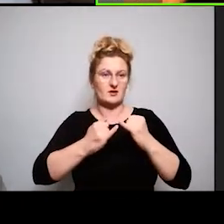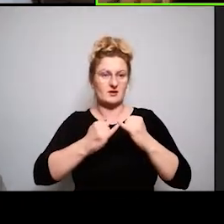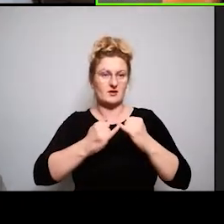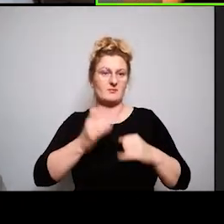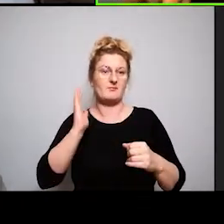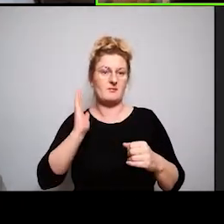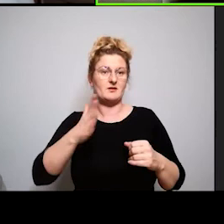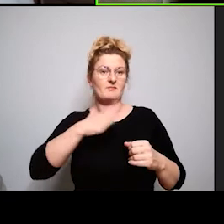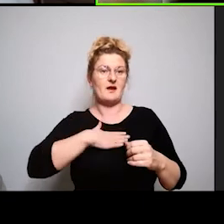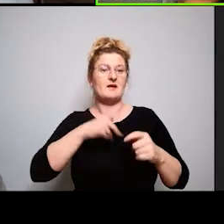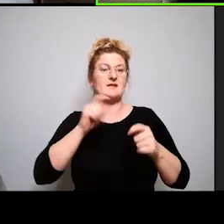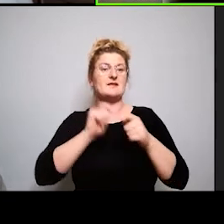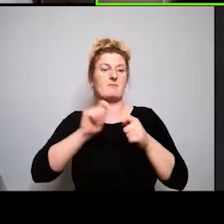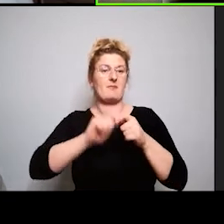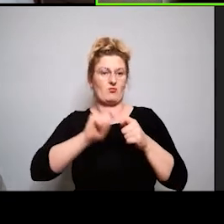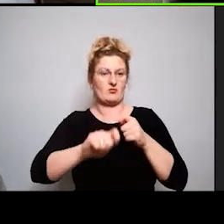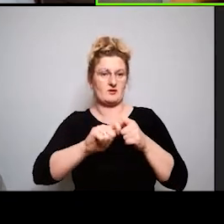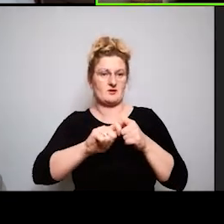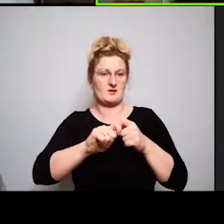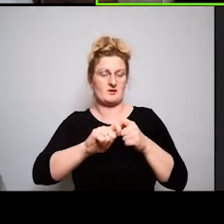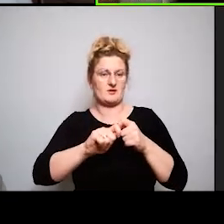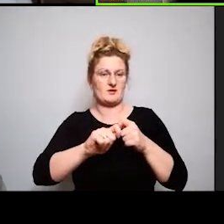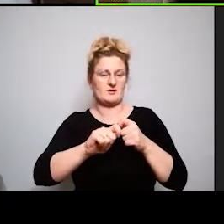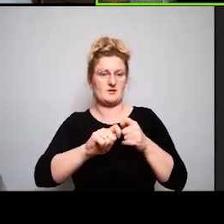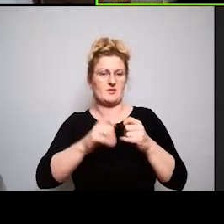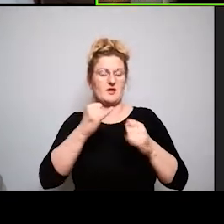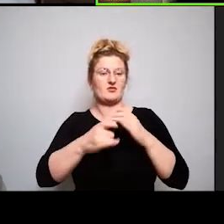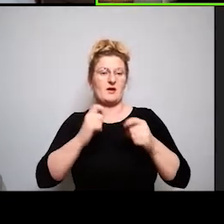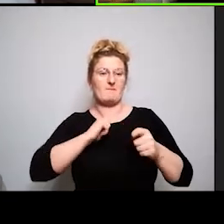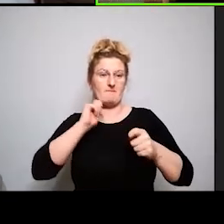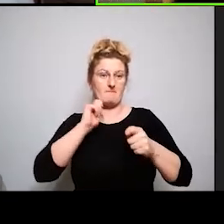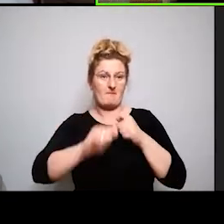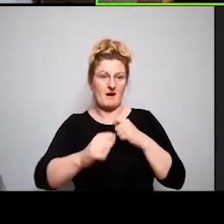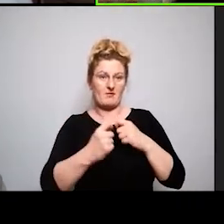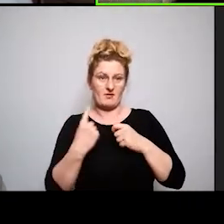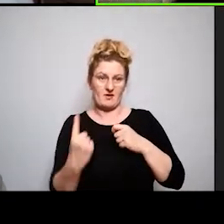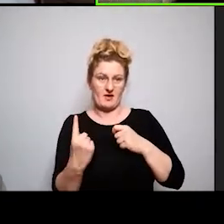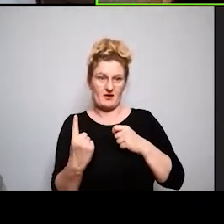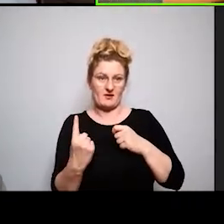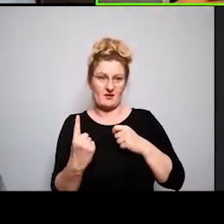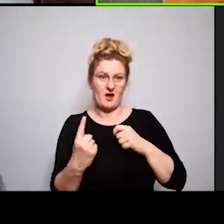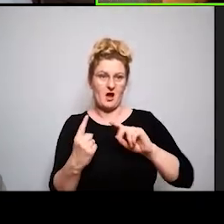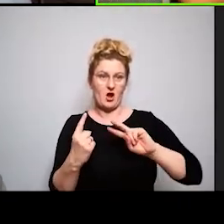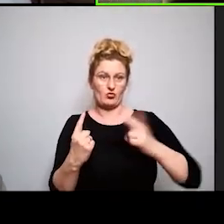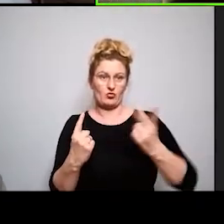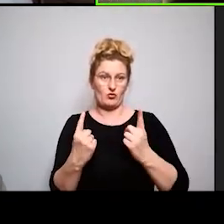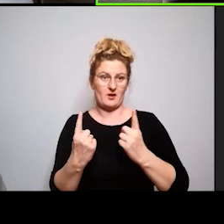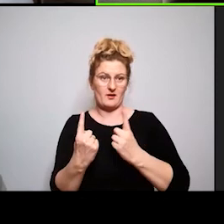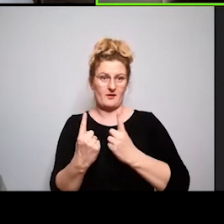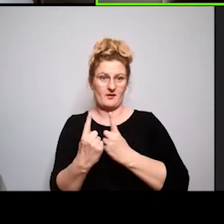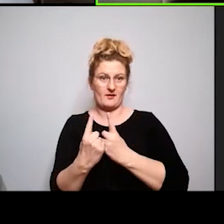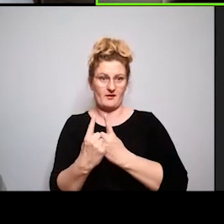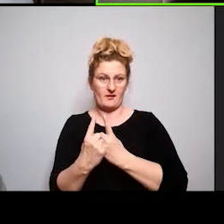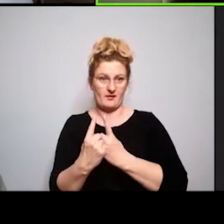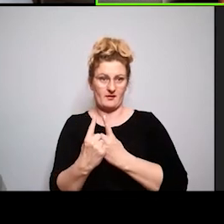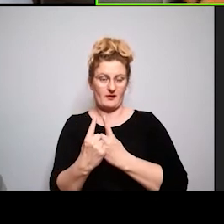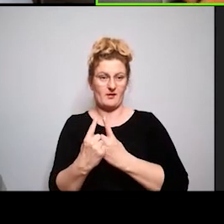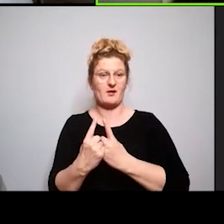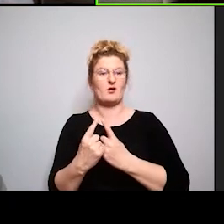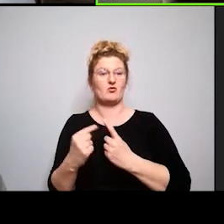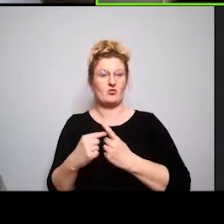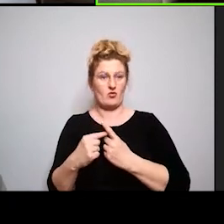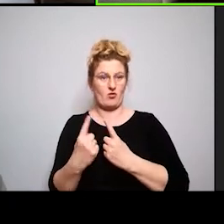it will increase. Of course, it will get bigger. It's exactly the same when you intervene in acts of violence